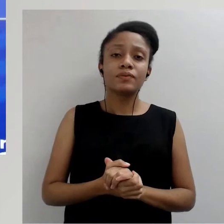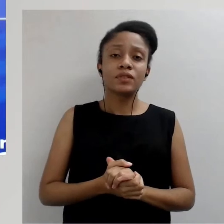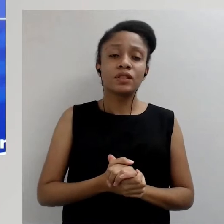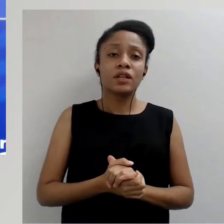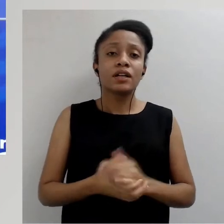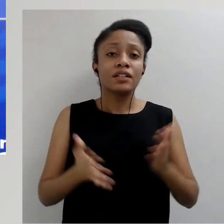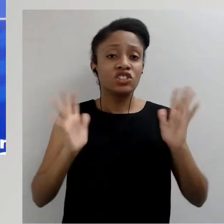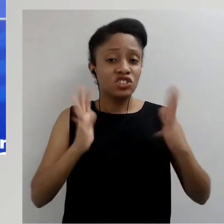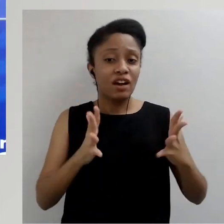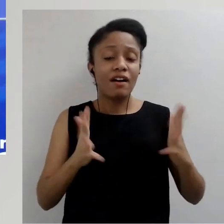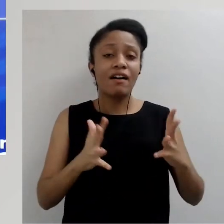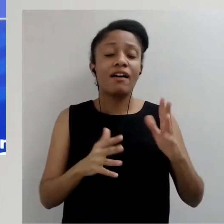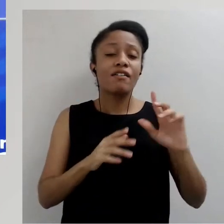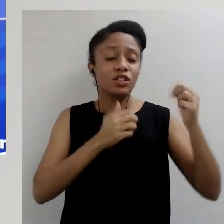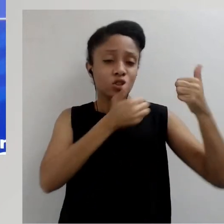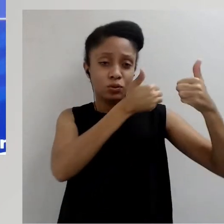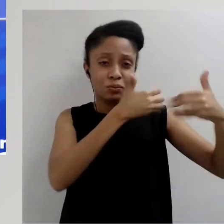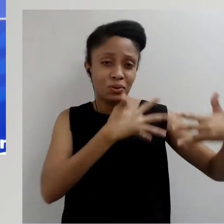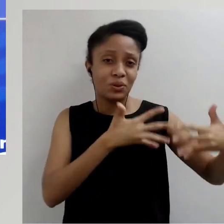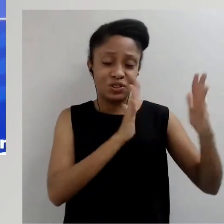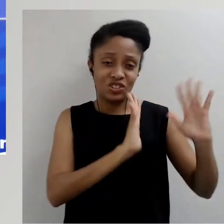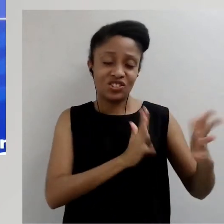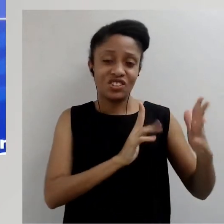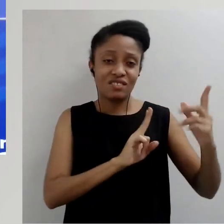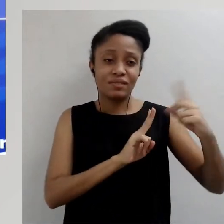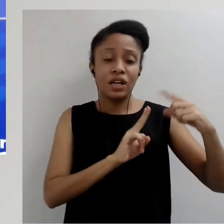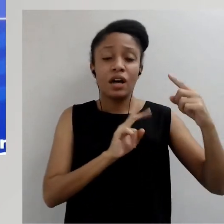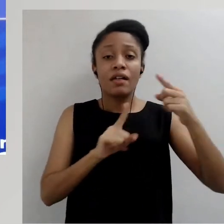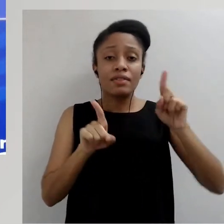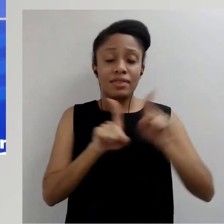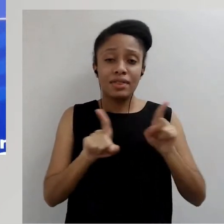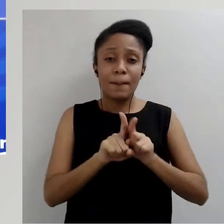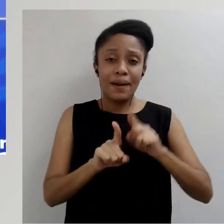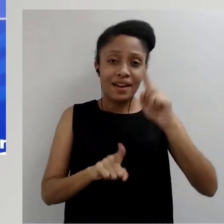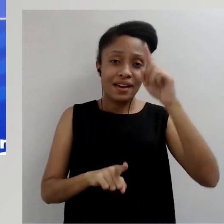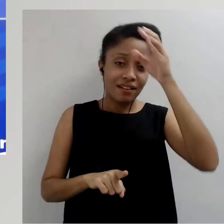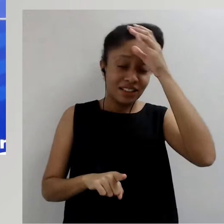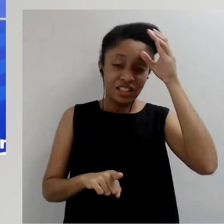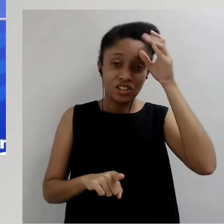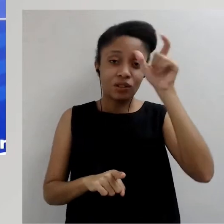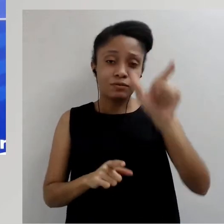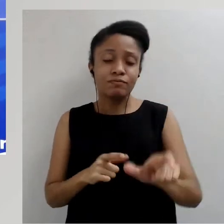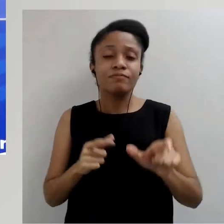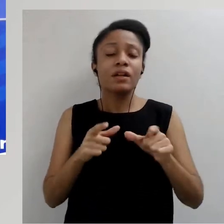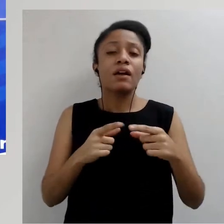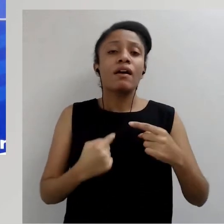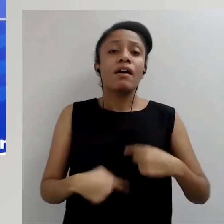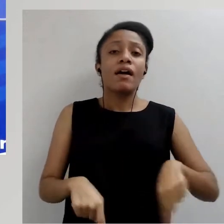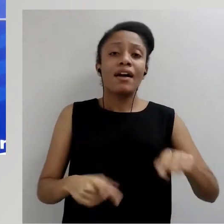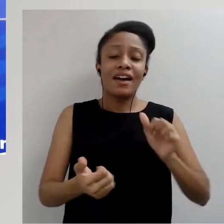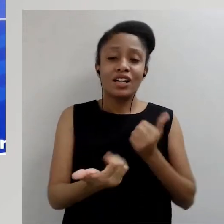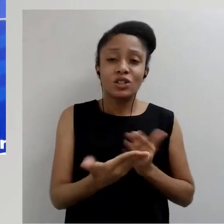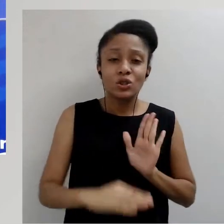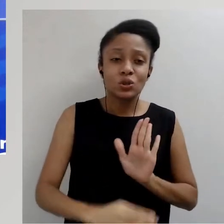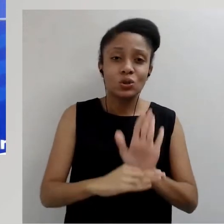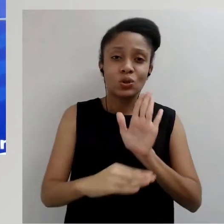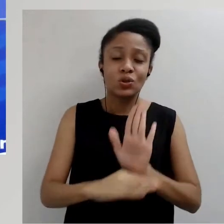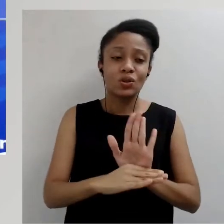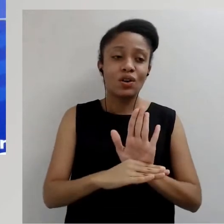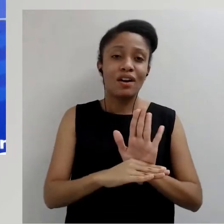And it goes a lot in line with what Alex mentioned, because we need excellent